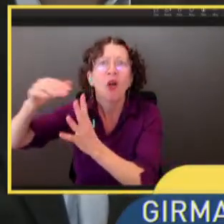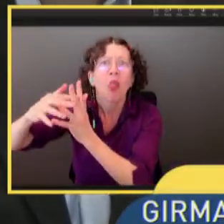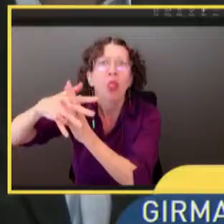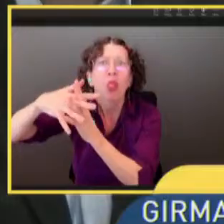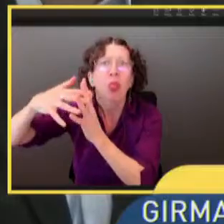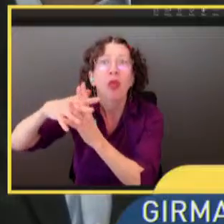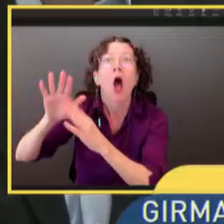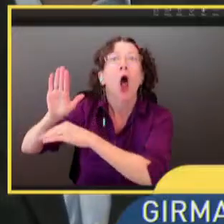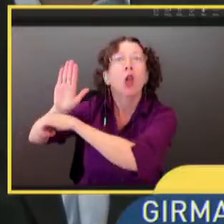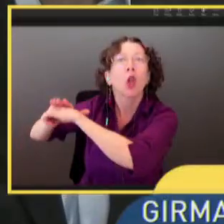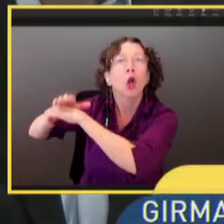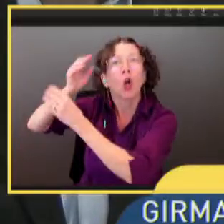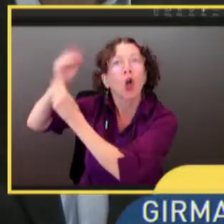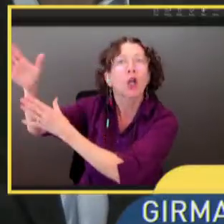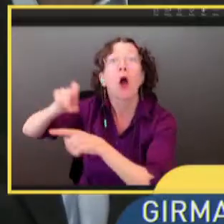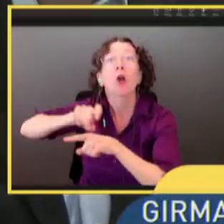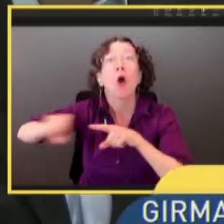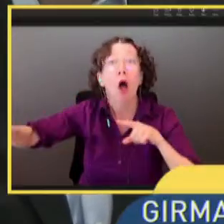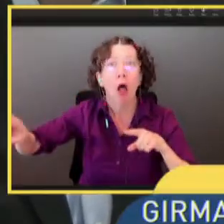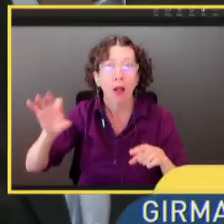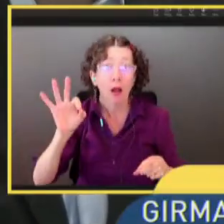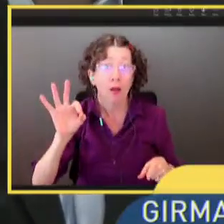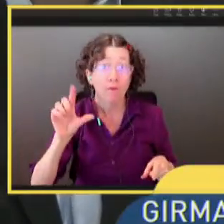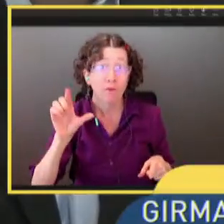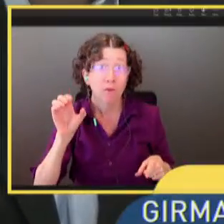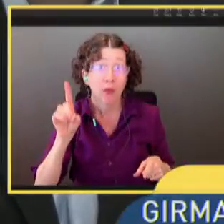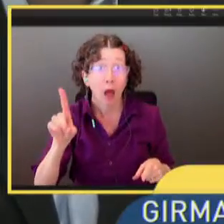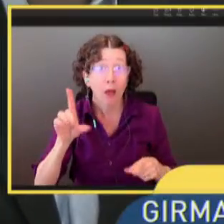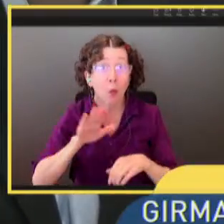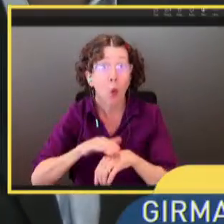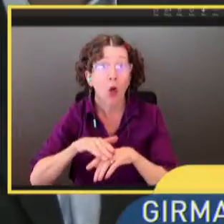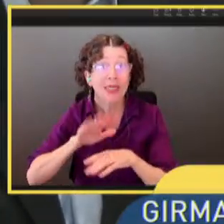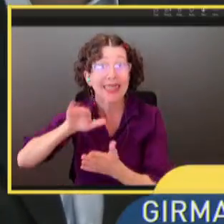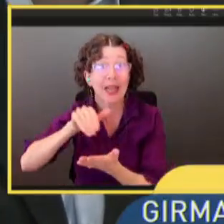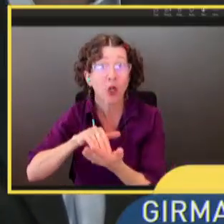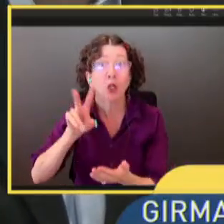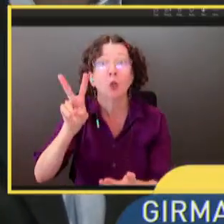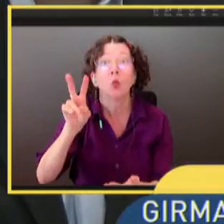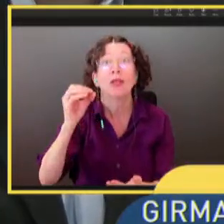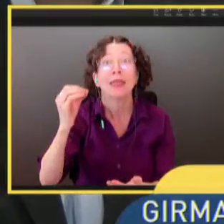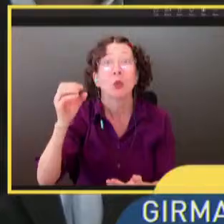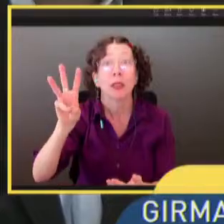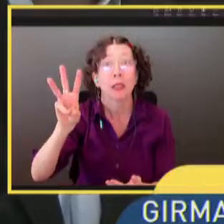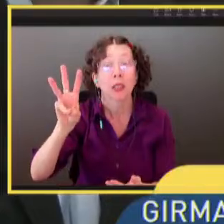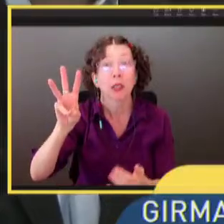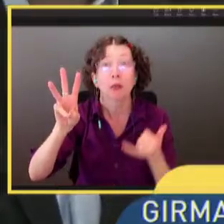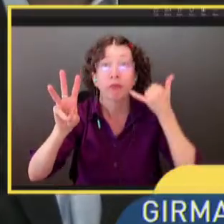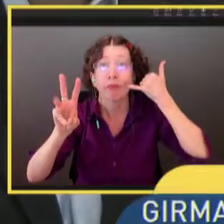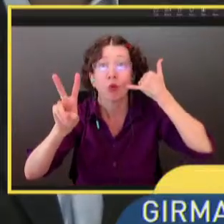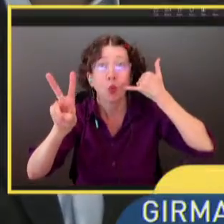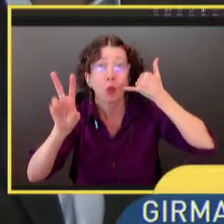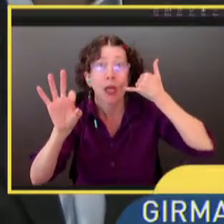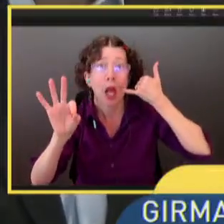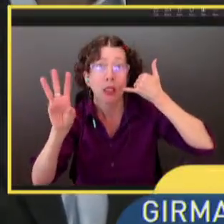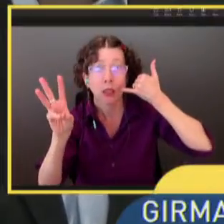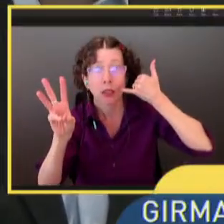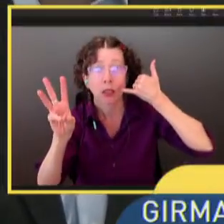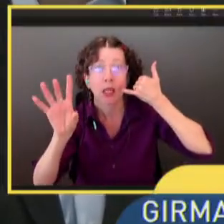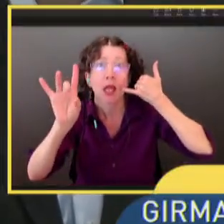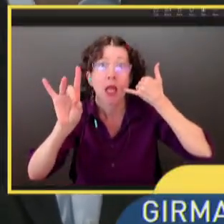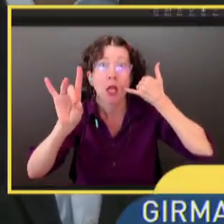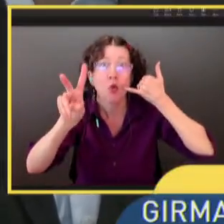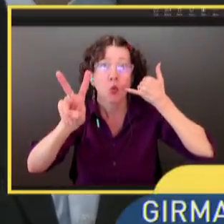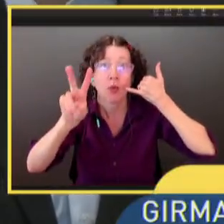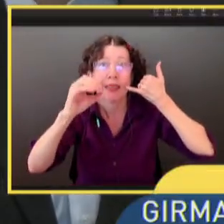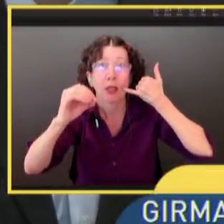Again, if you also live around those rivers, if you see sinkholes or depressions in the trails on top of levees or water running out of levees,